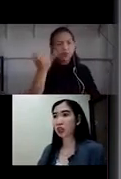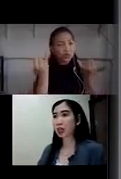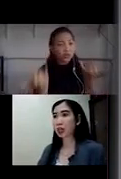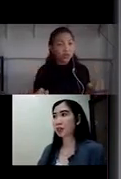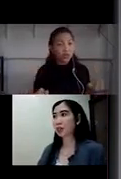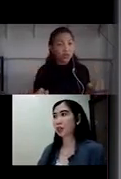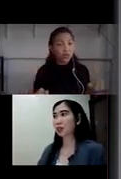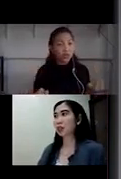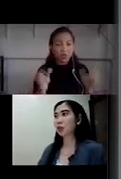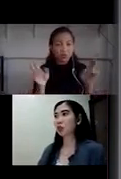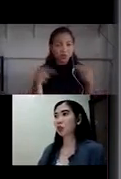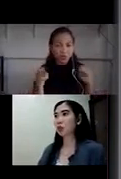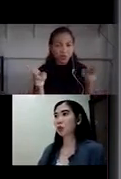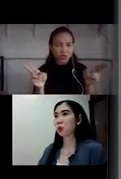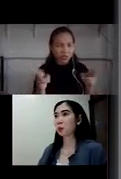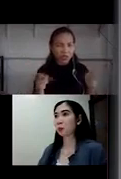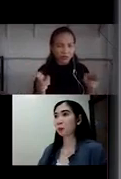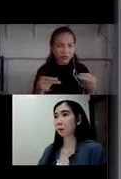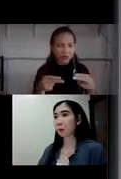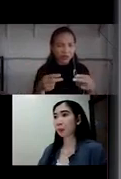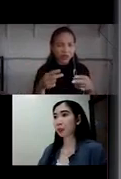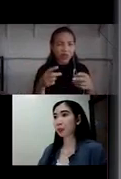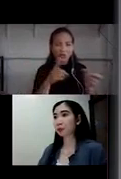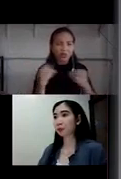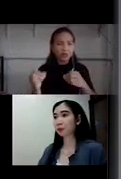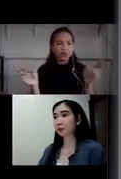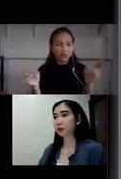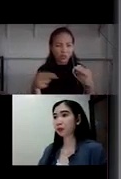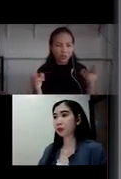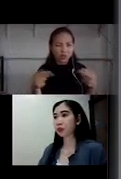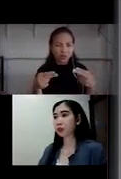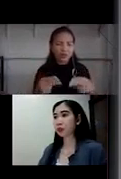parang shortcut ang ilalagay mo. So,